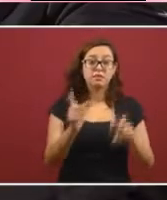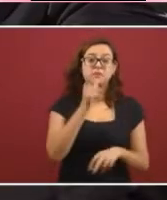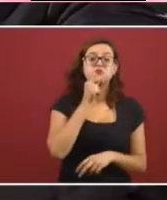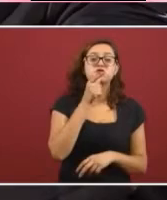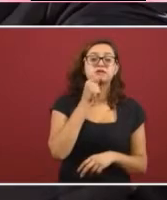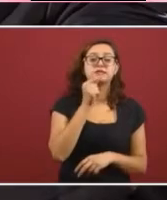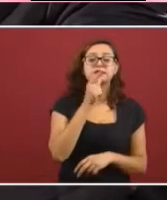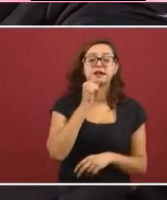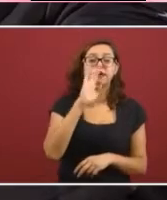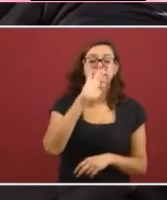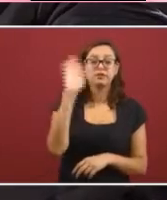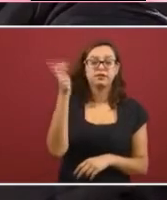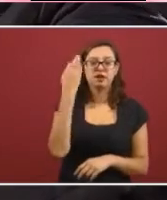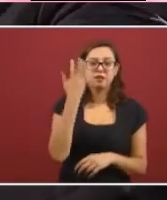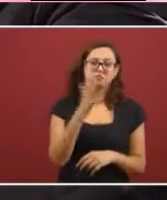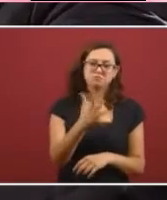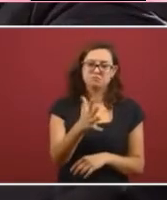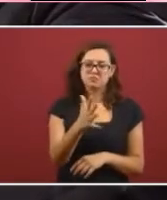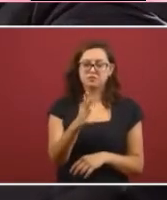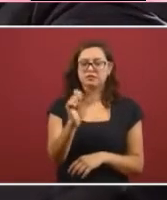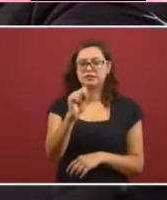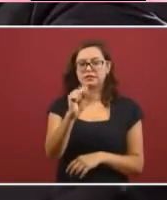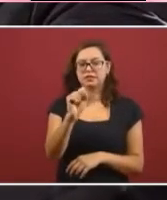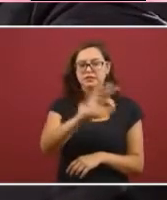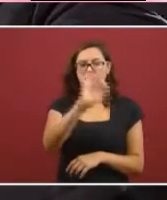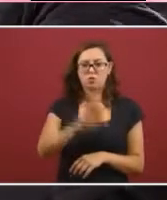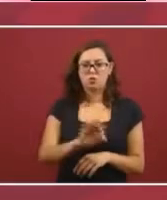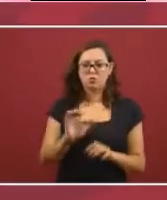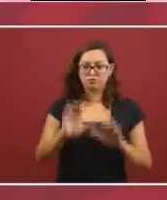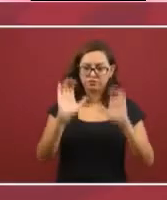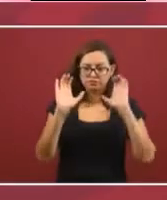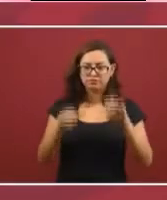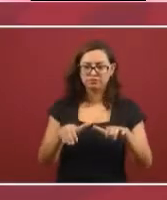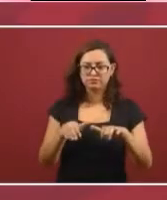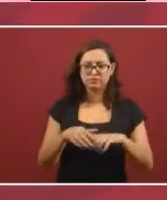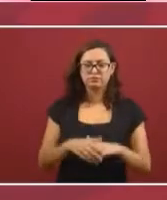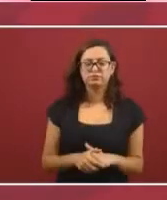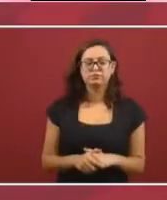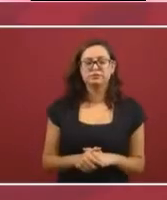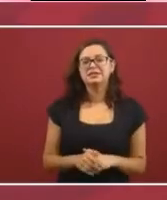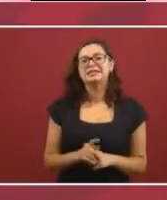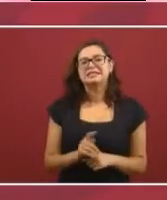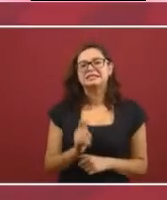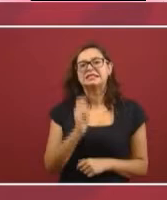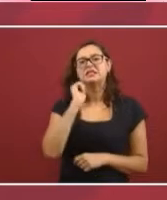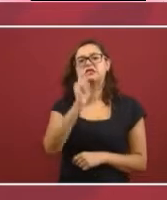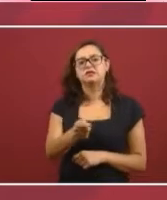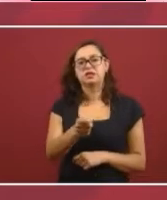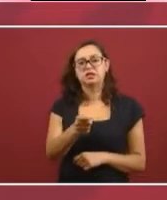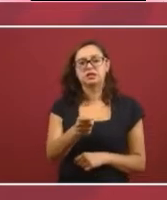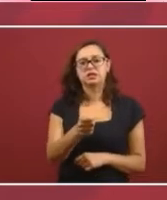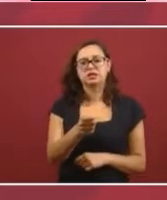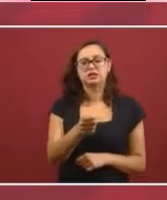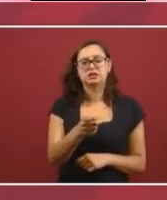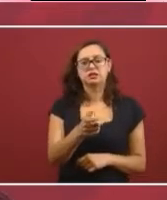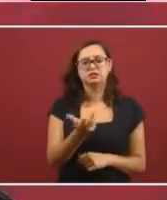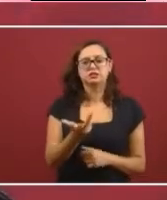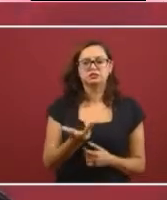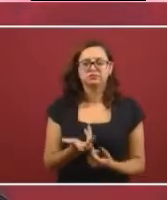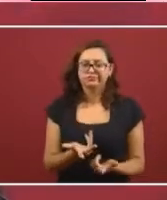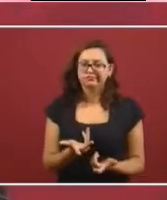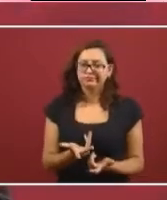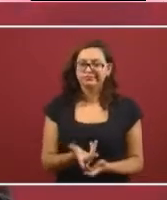police, it's about 60%. In general. what does this mean also? Se